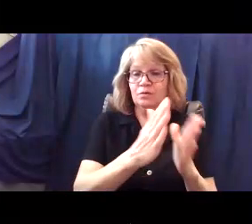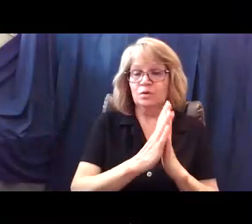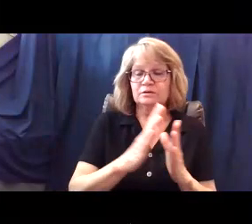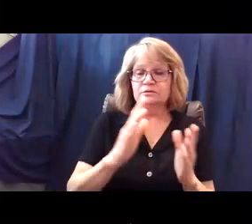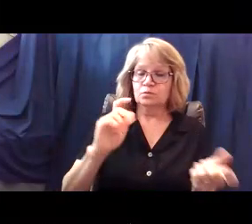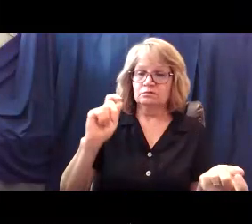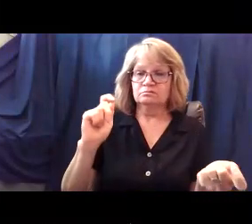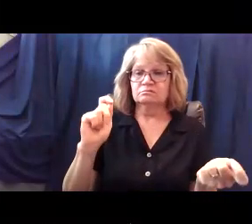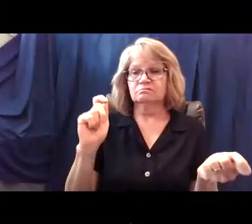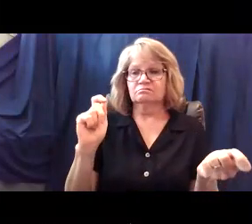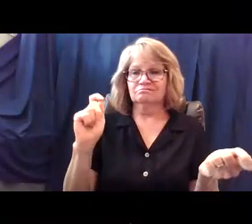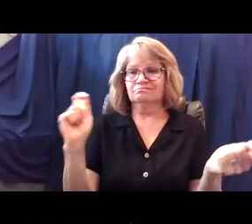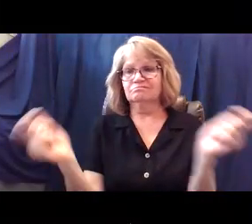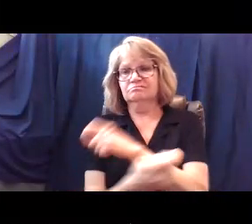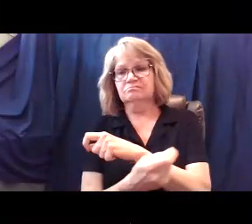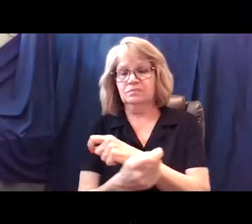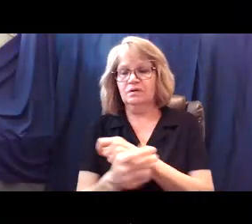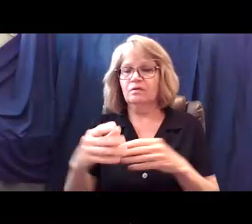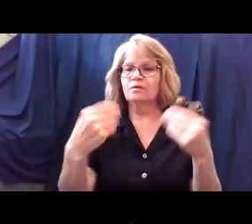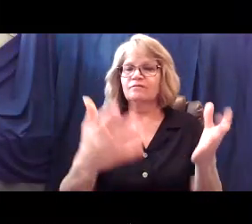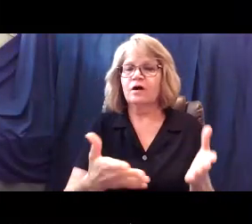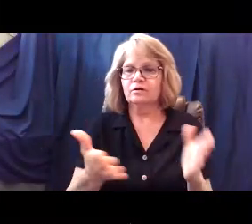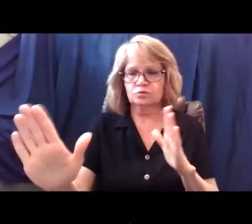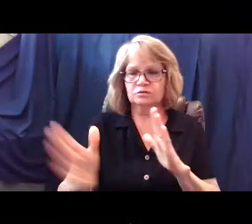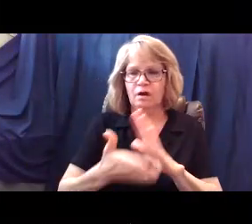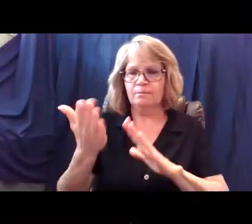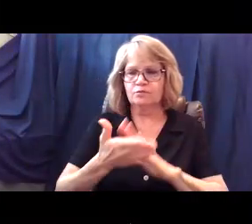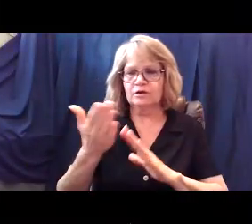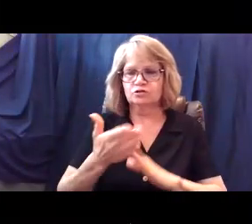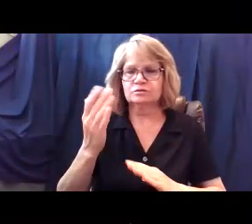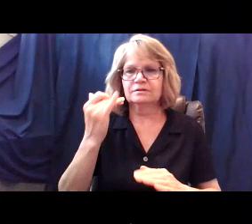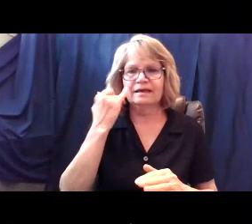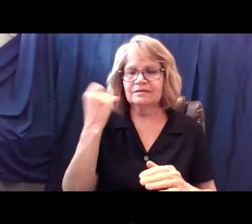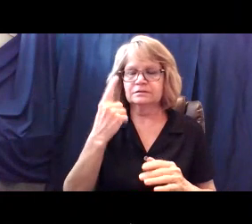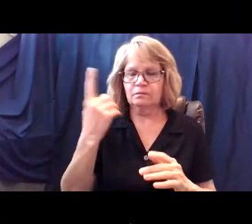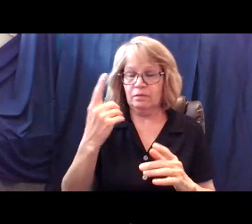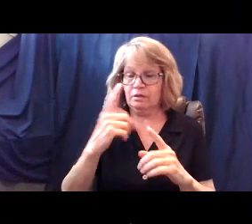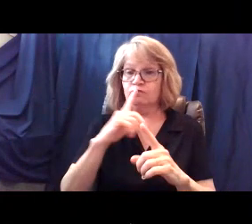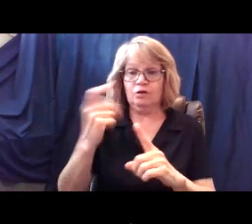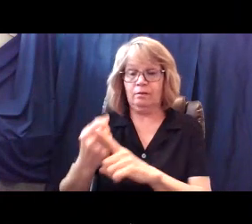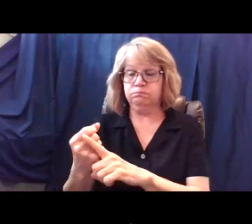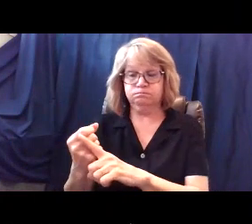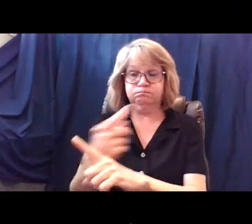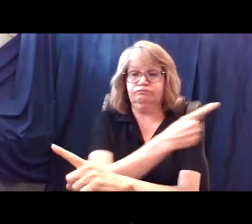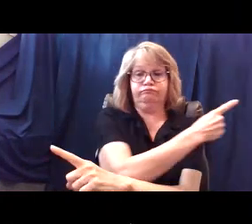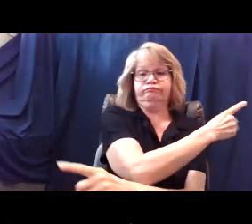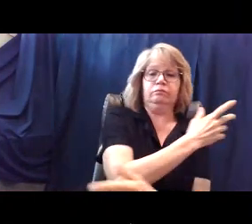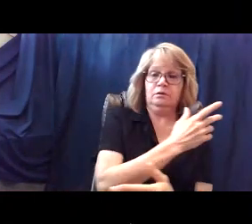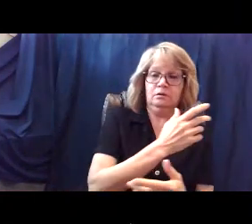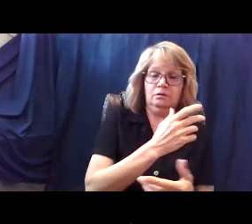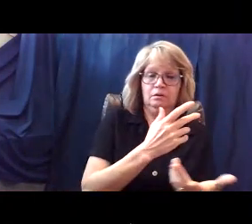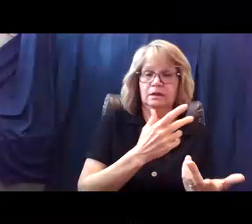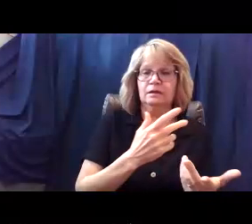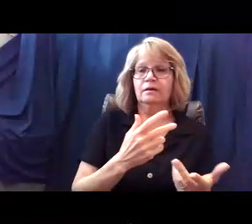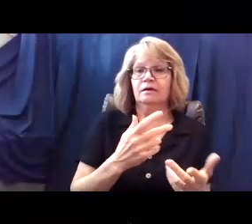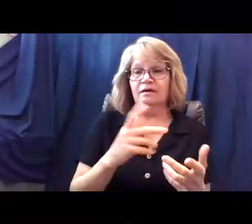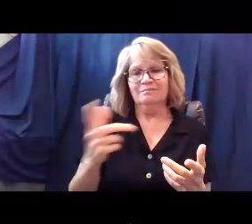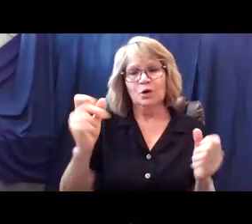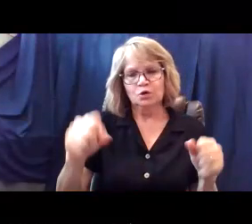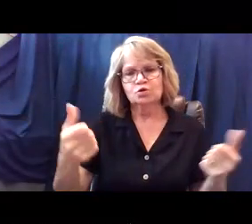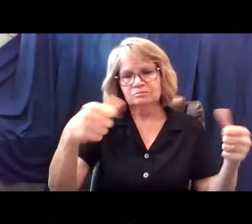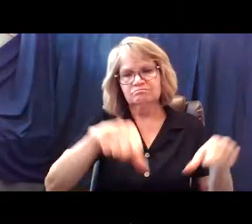provider's operations, if it would be something completely out of scope for their normal course of work, they could deny that